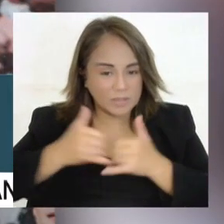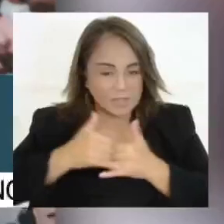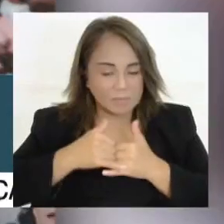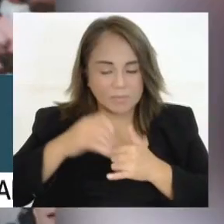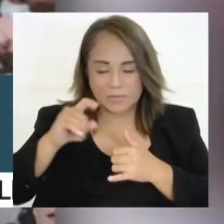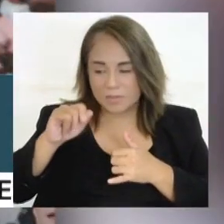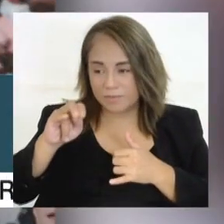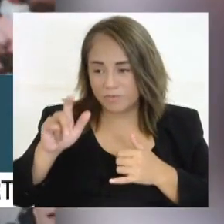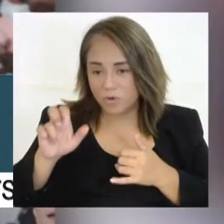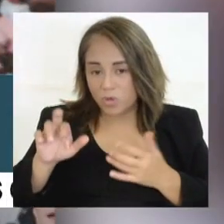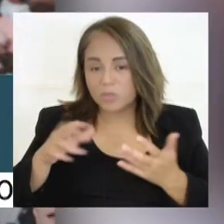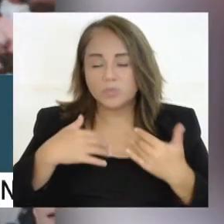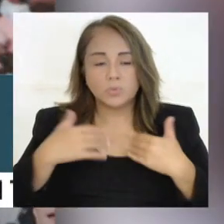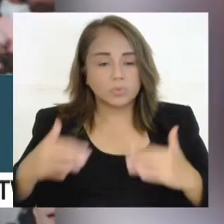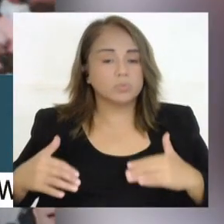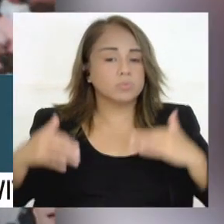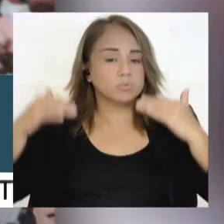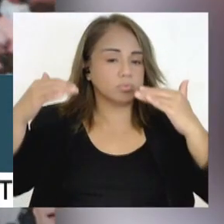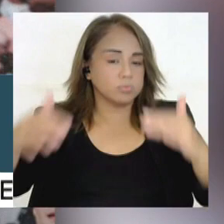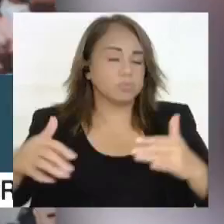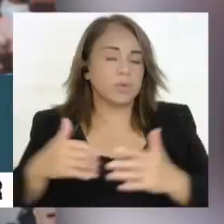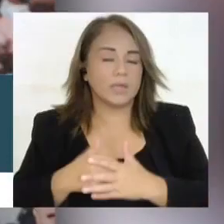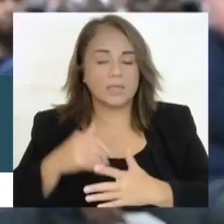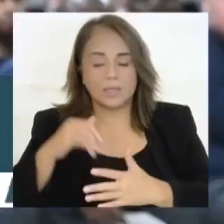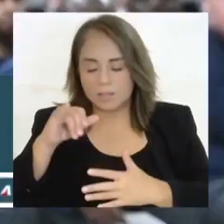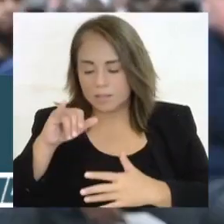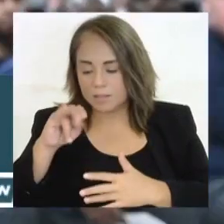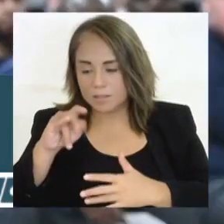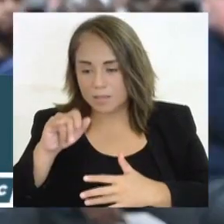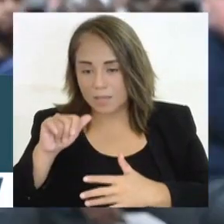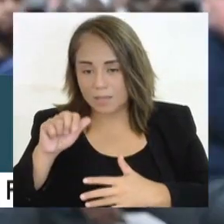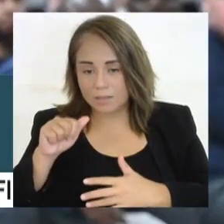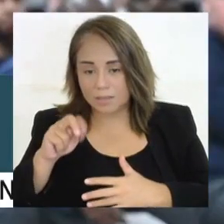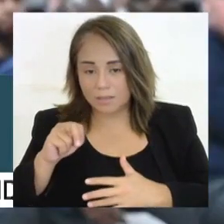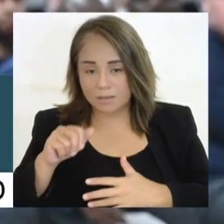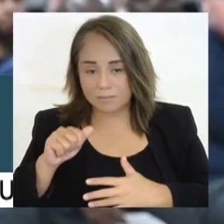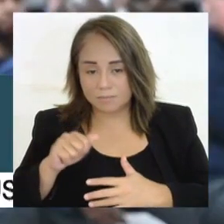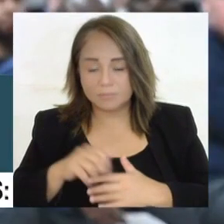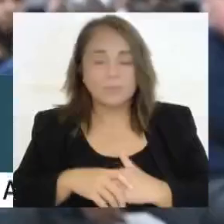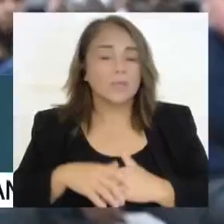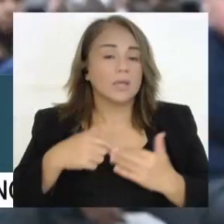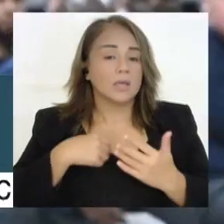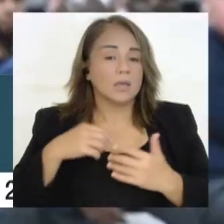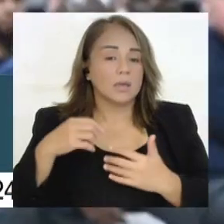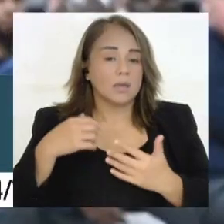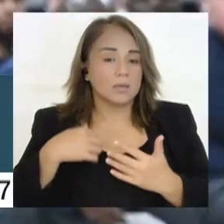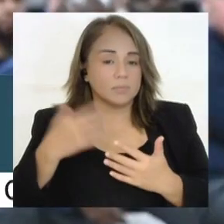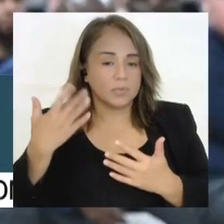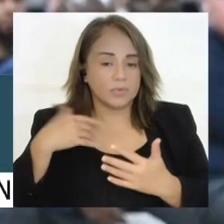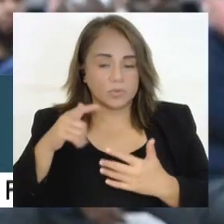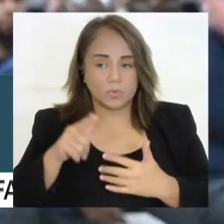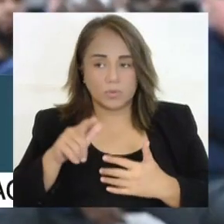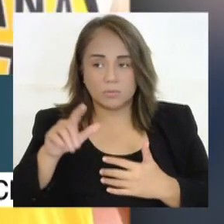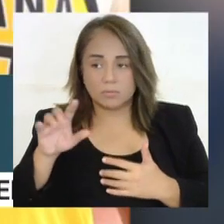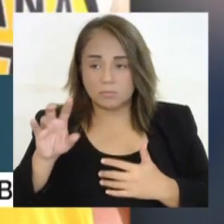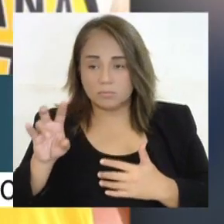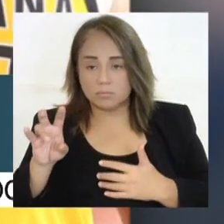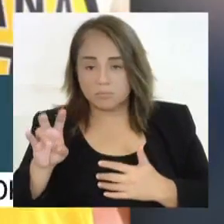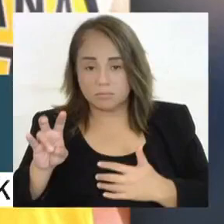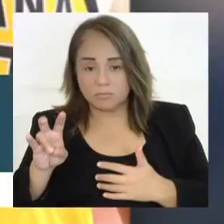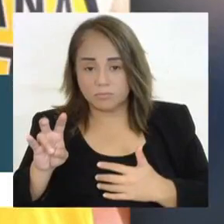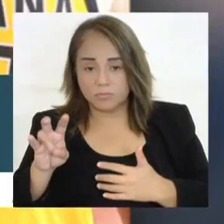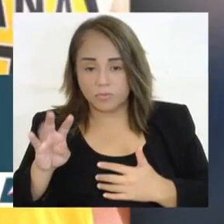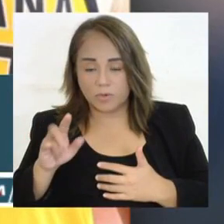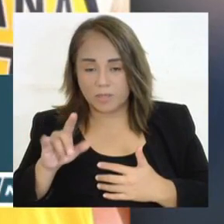chance to advance over in Indiana. Now, the Pacers crushed the New York Knicks 121-89. That series now